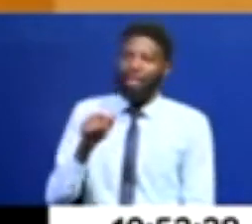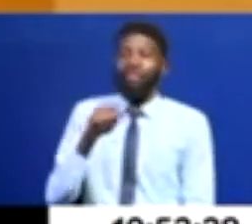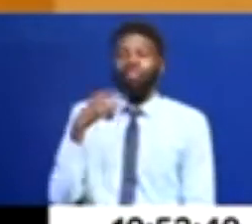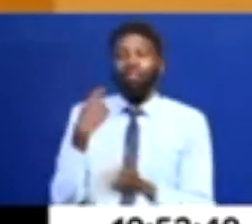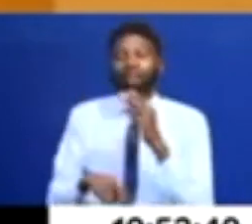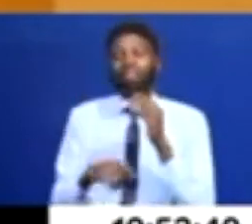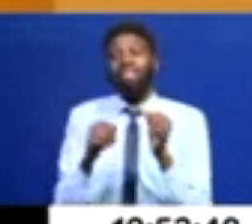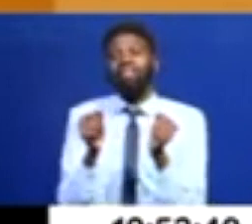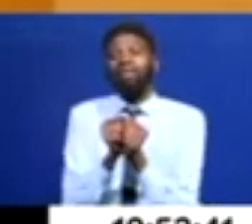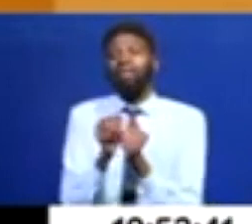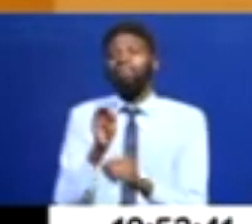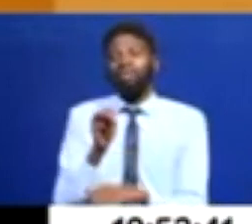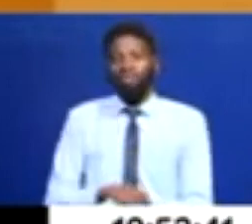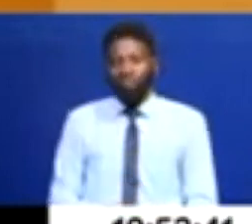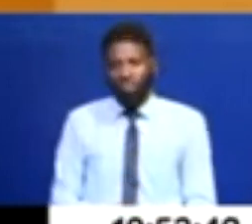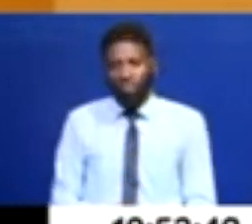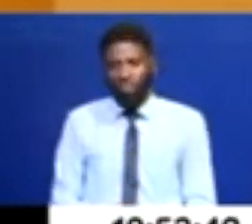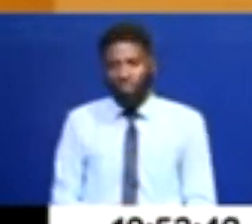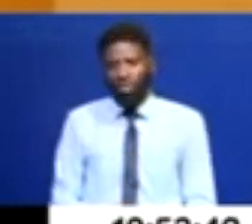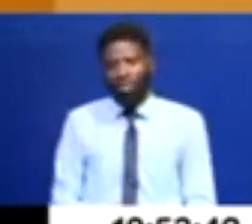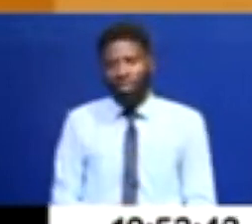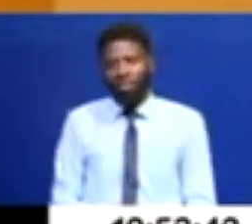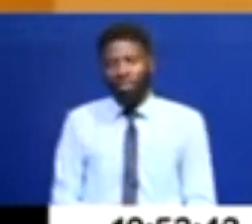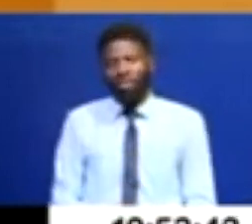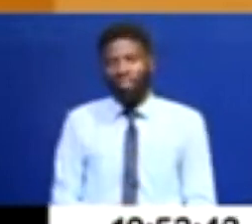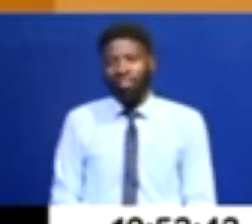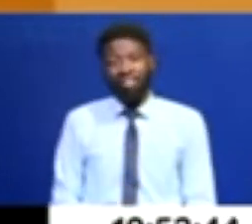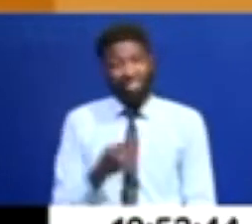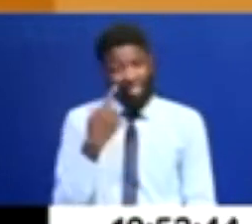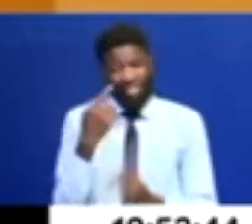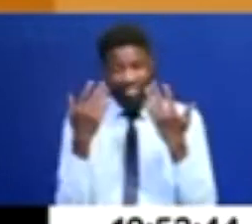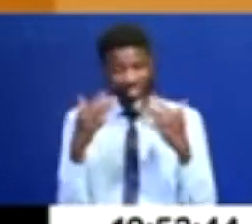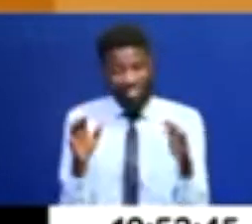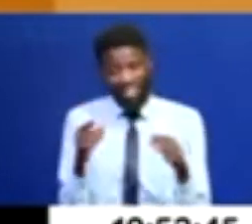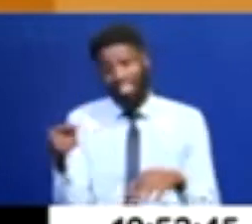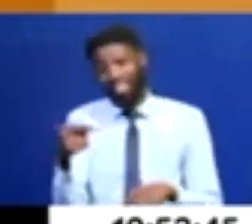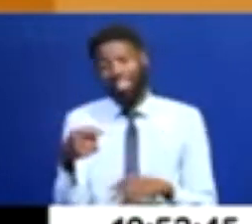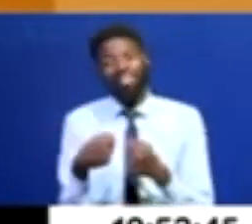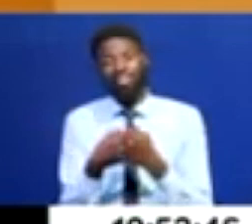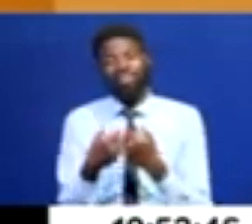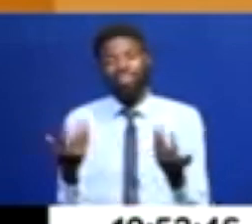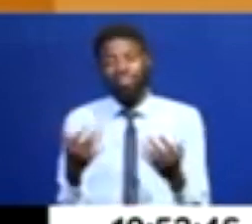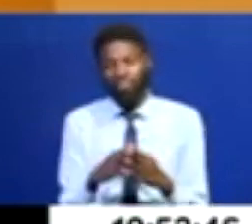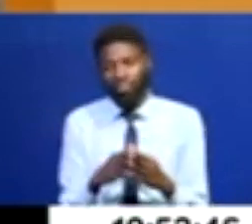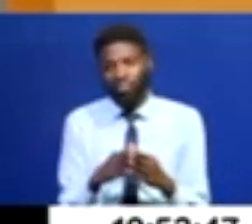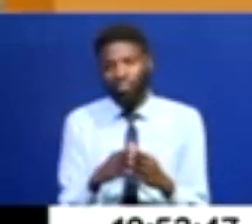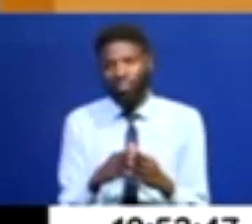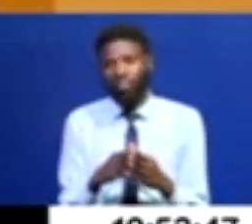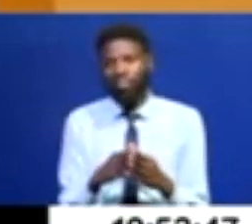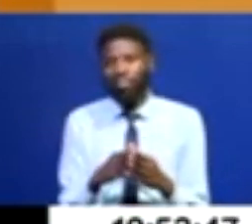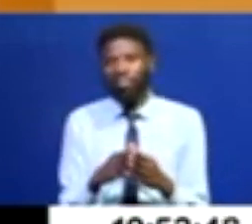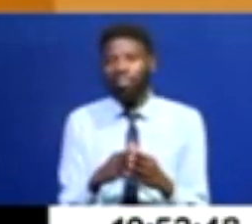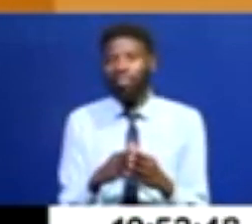million minus the 11 million you're selling it at. Mm-hmm. Now, you can see the mischief that comes into it. Mm-hmm. They are trying to cure